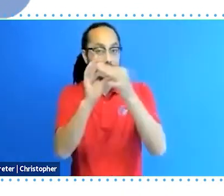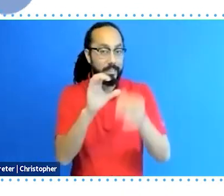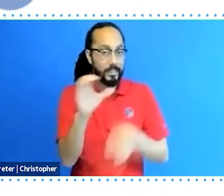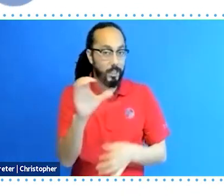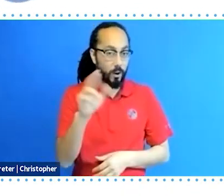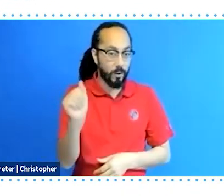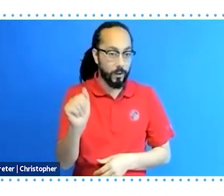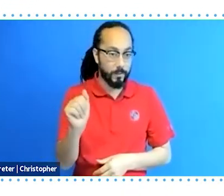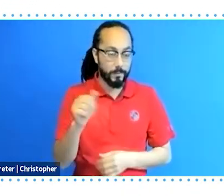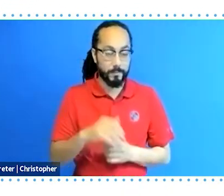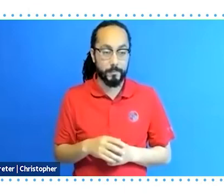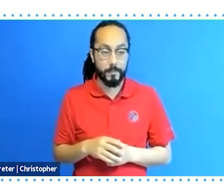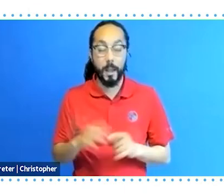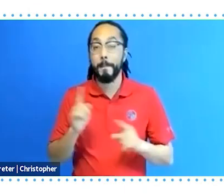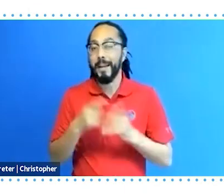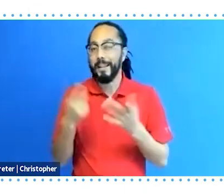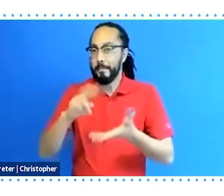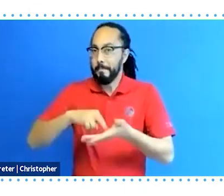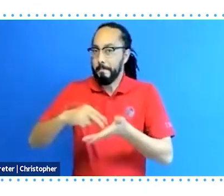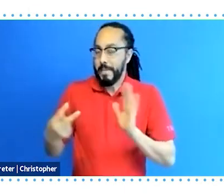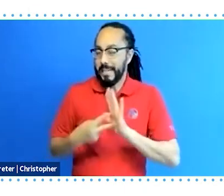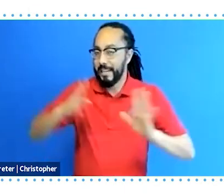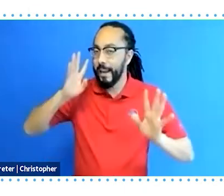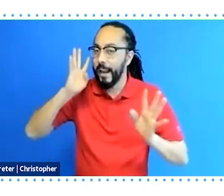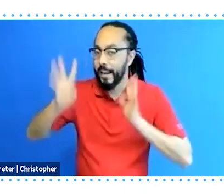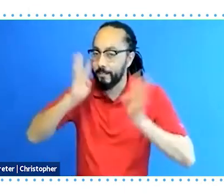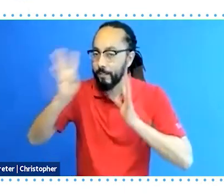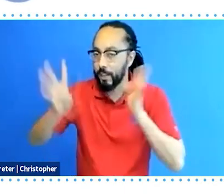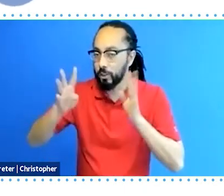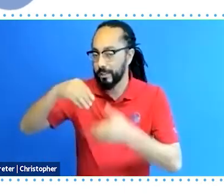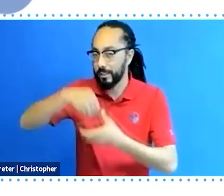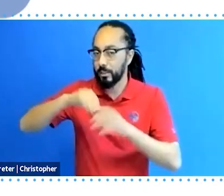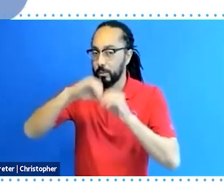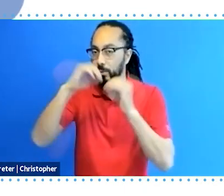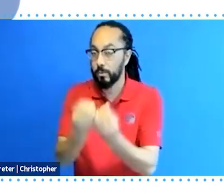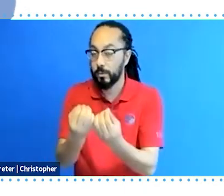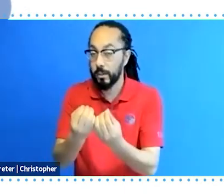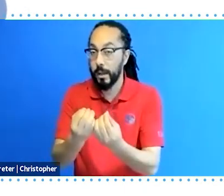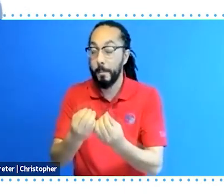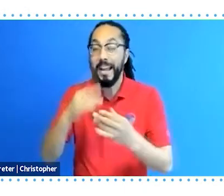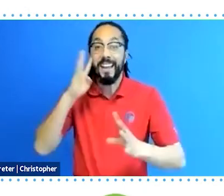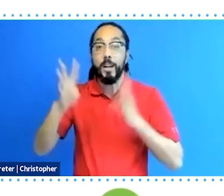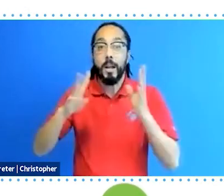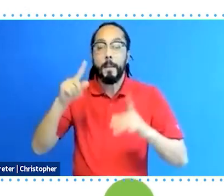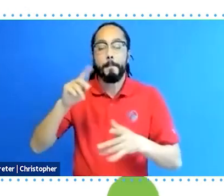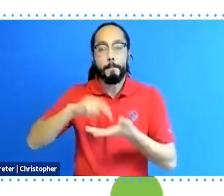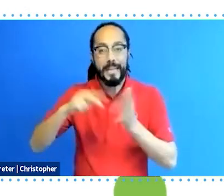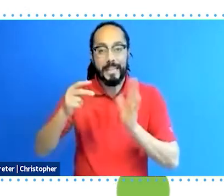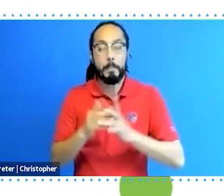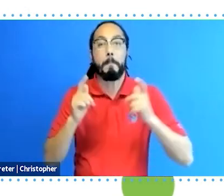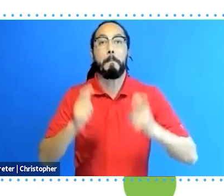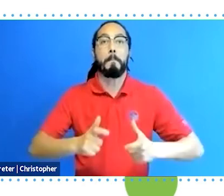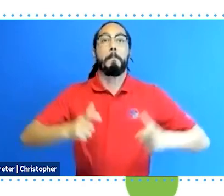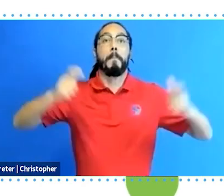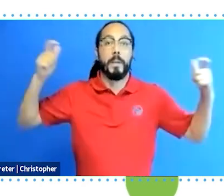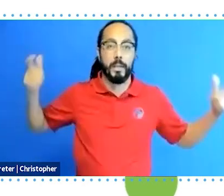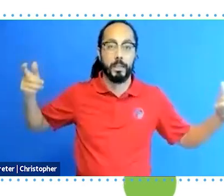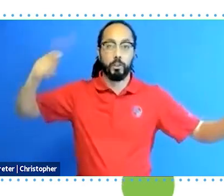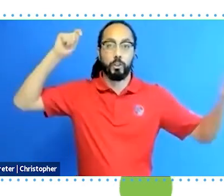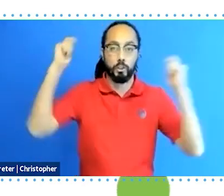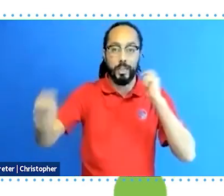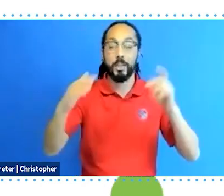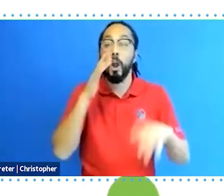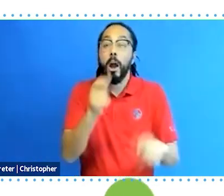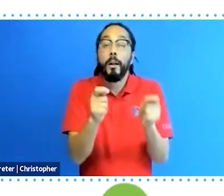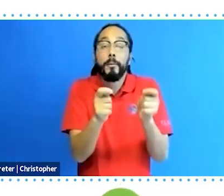Like, it might mean that the innovation needs to be large scale, as opposed to trying to make some smaller